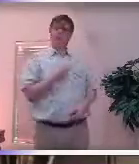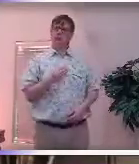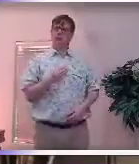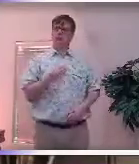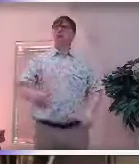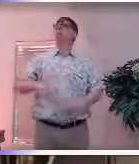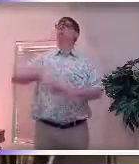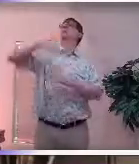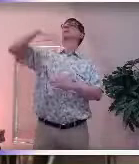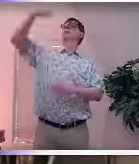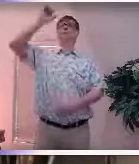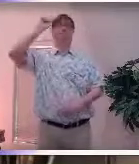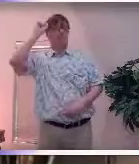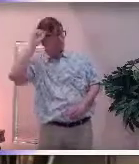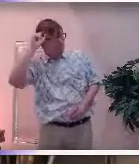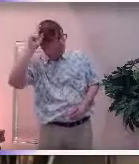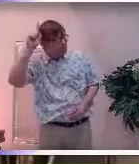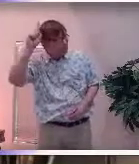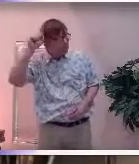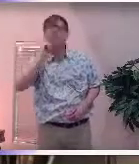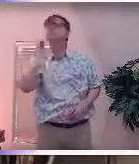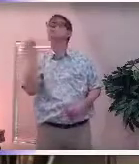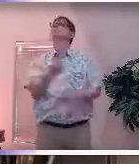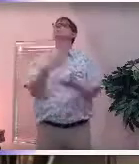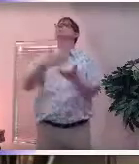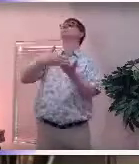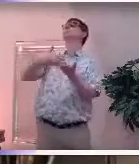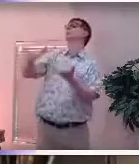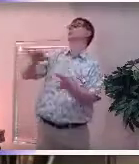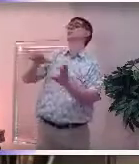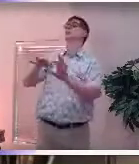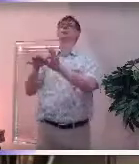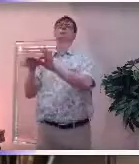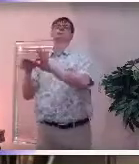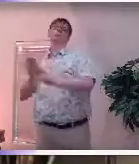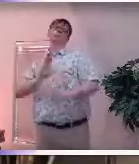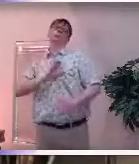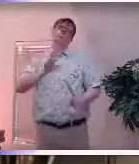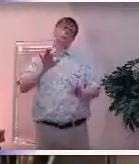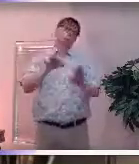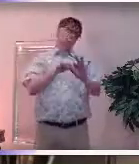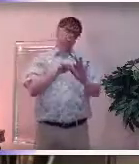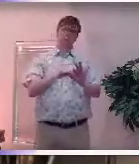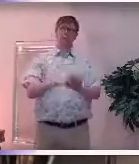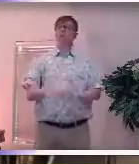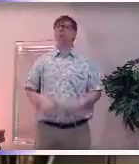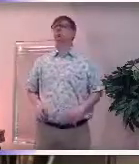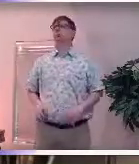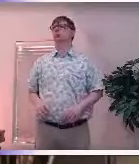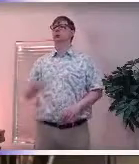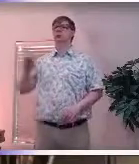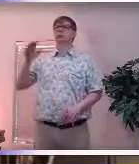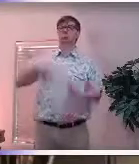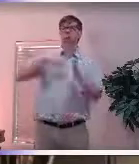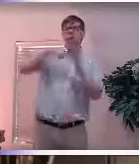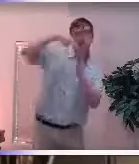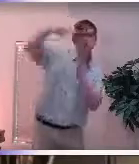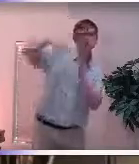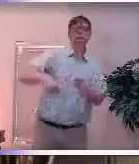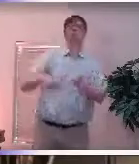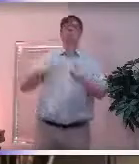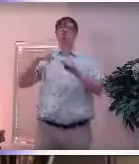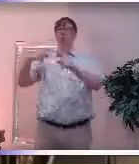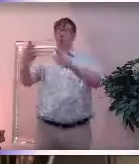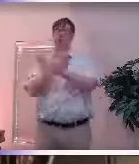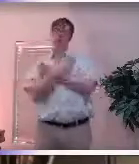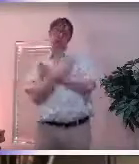a better idea of just some of the things that they can do, it'll be easier for us to love